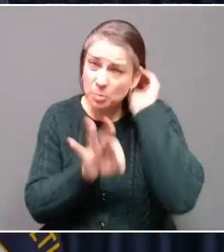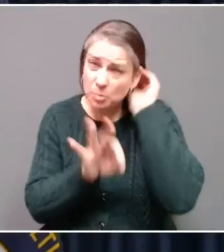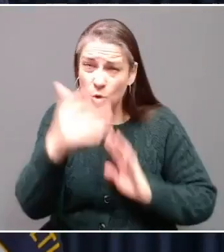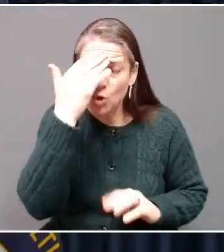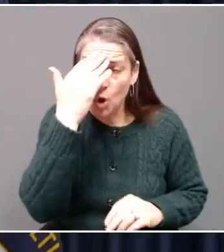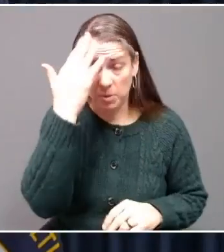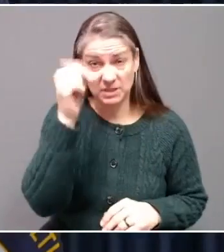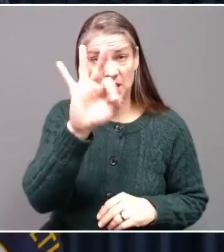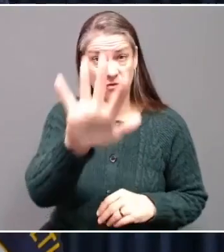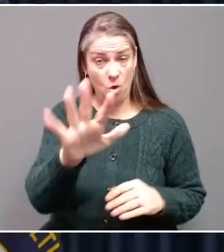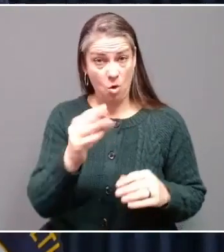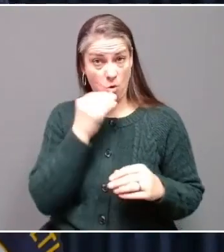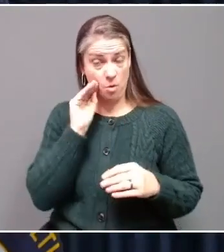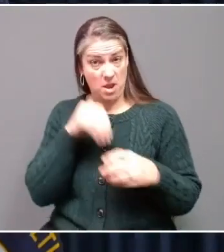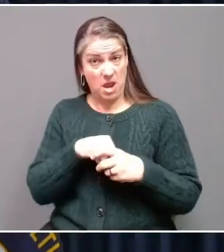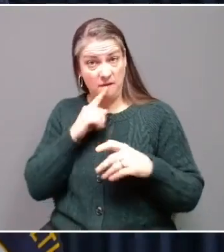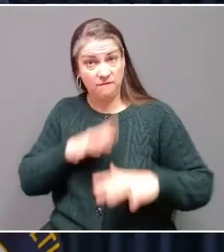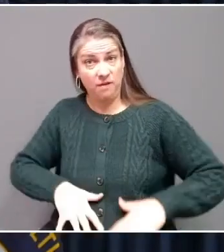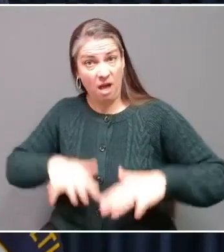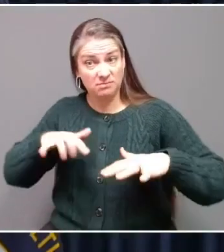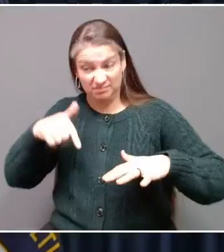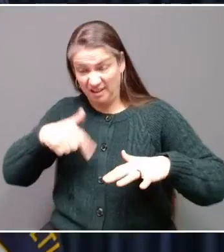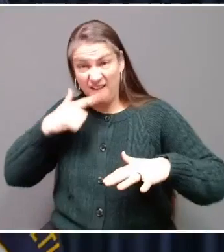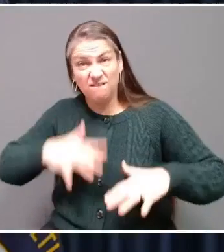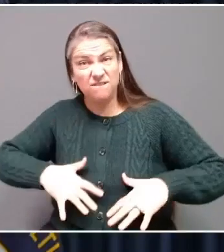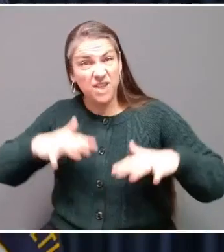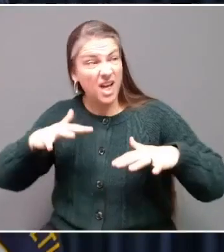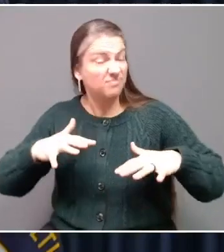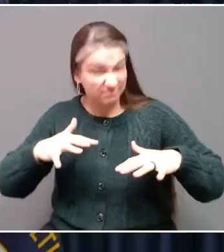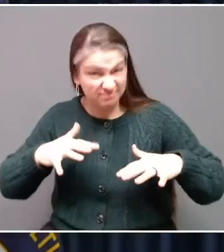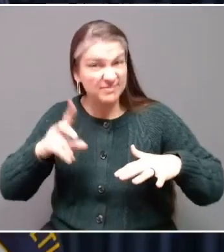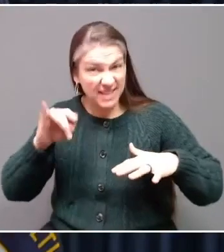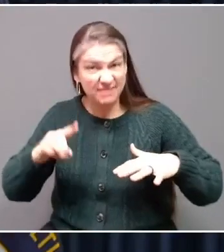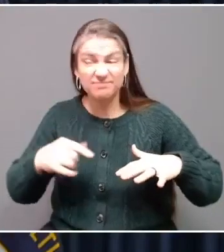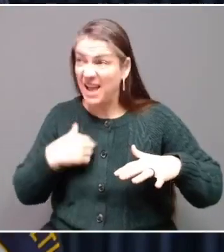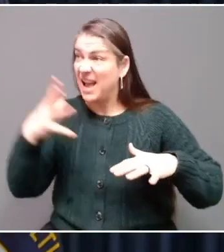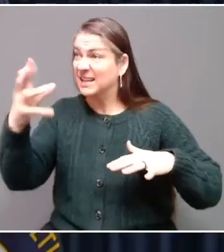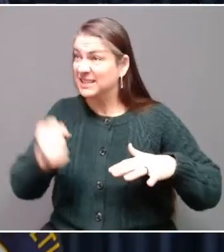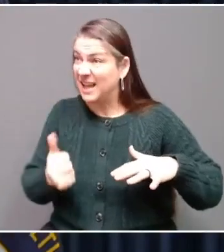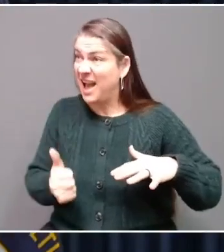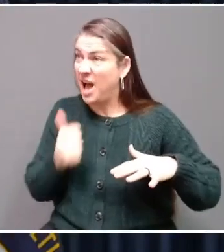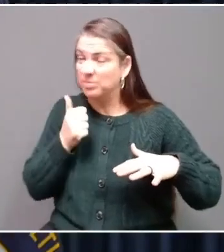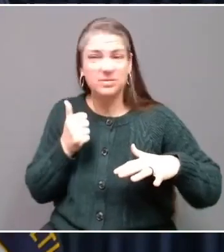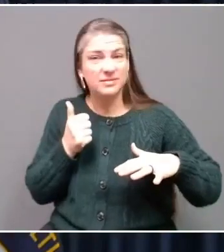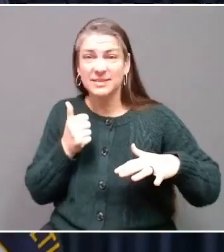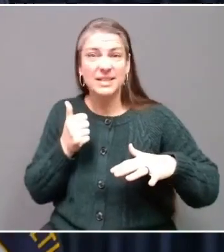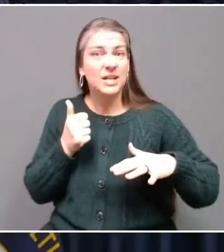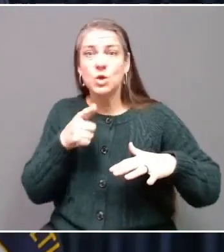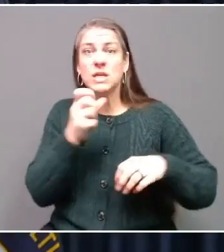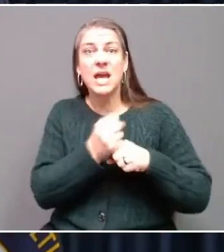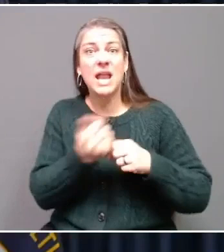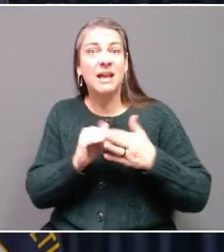zone and you flooded this time and you get individual assistance, you will most likely not be eligible for it in the future. If